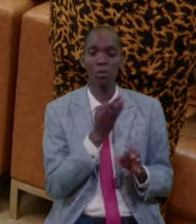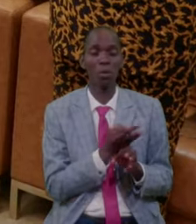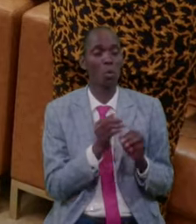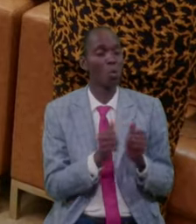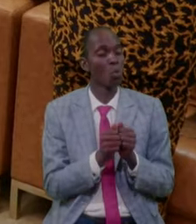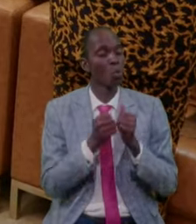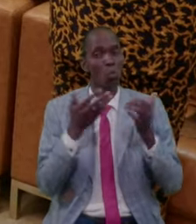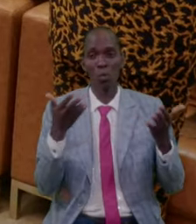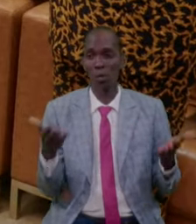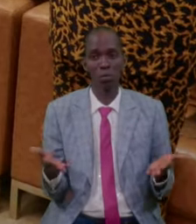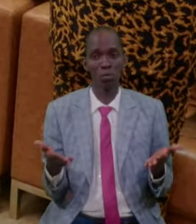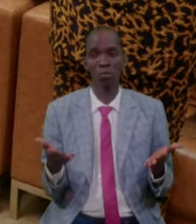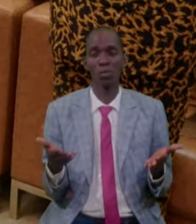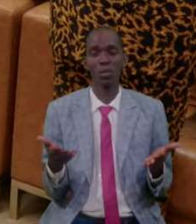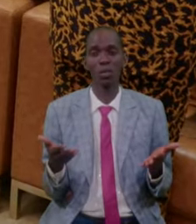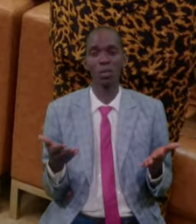without